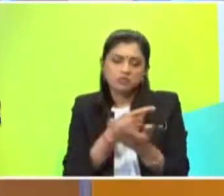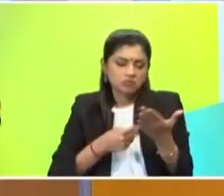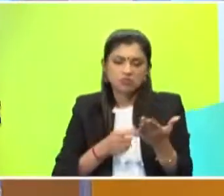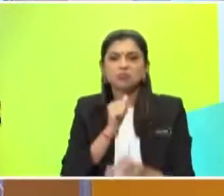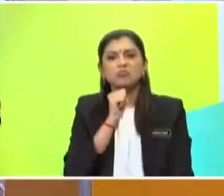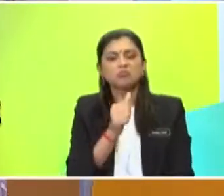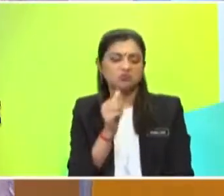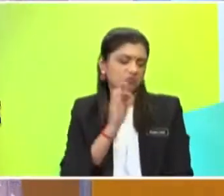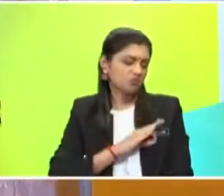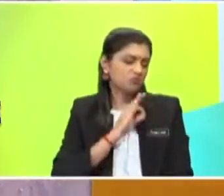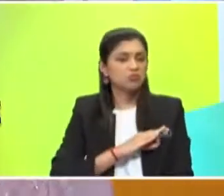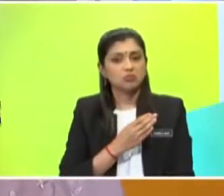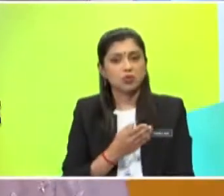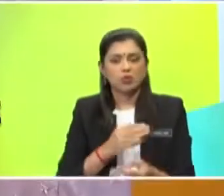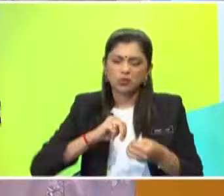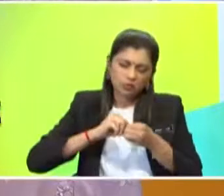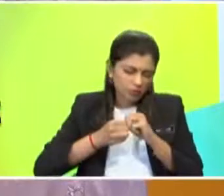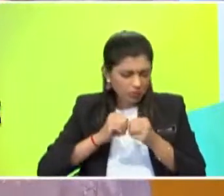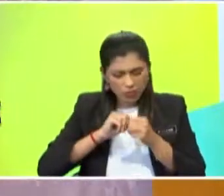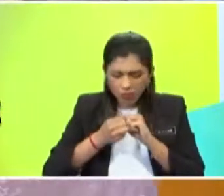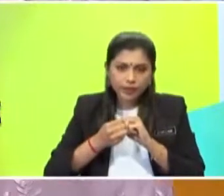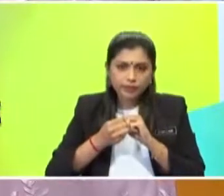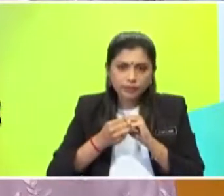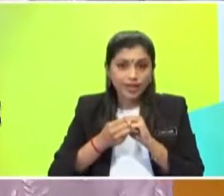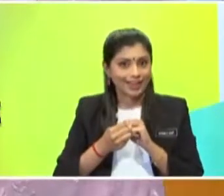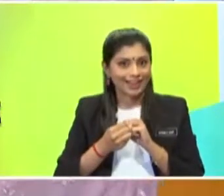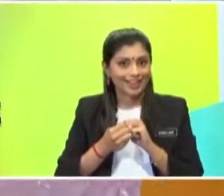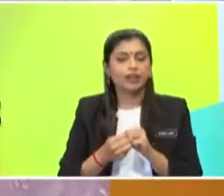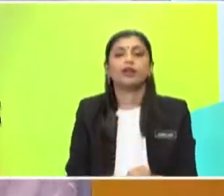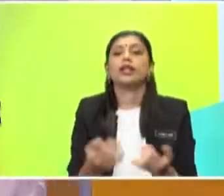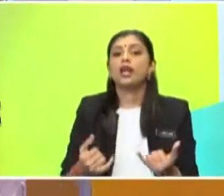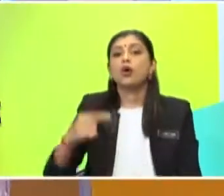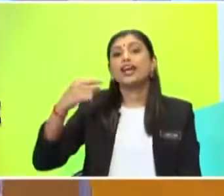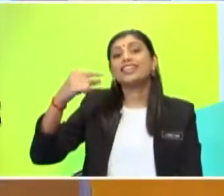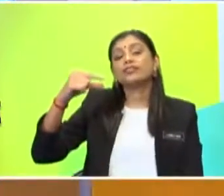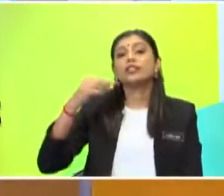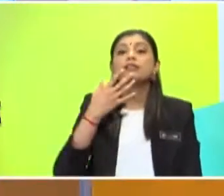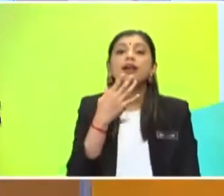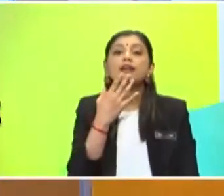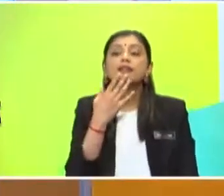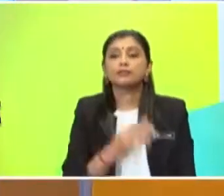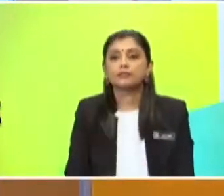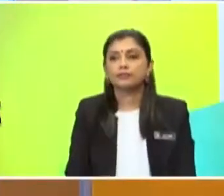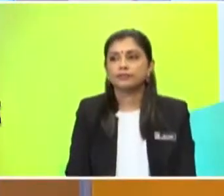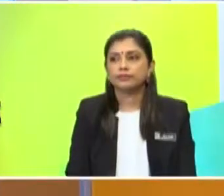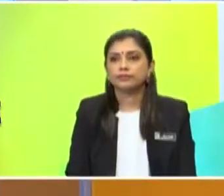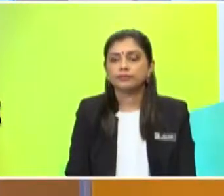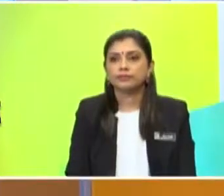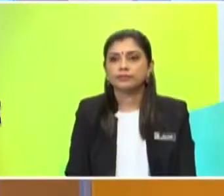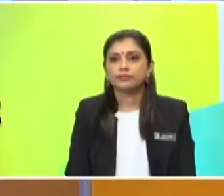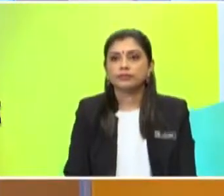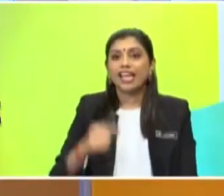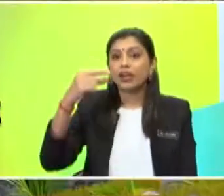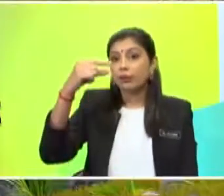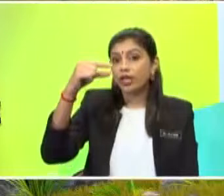disadvantages, problems, all right? Now, the next one will be green. Now, what does green color represent? Girls and boys?